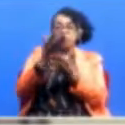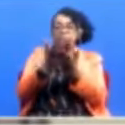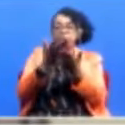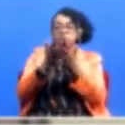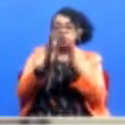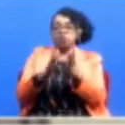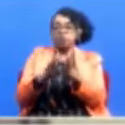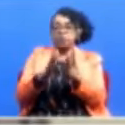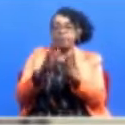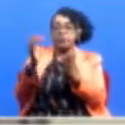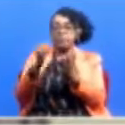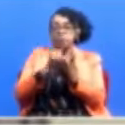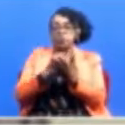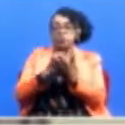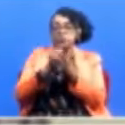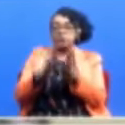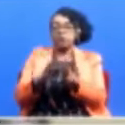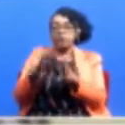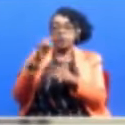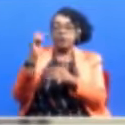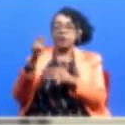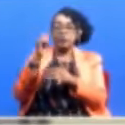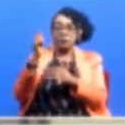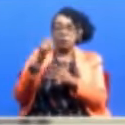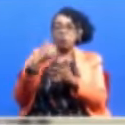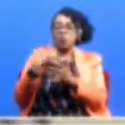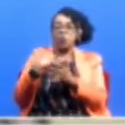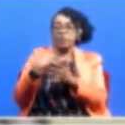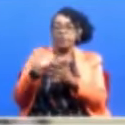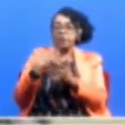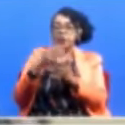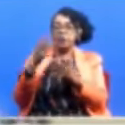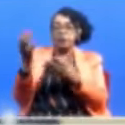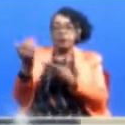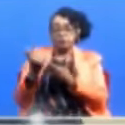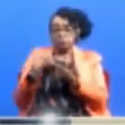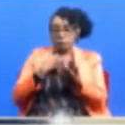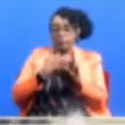the employees of Kenya will have a reprieve.